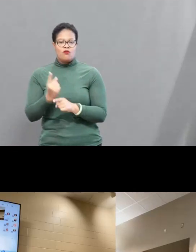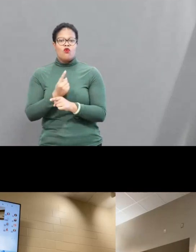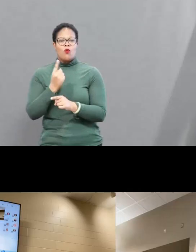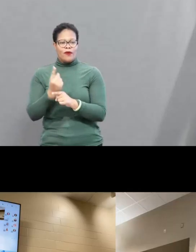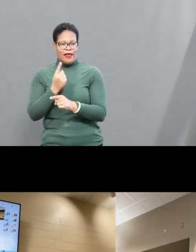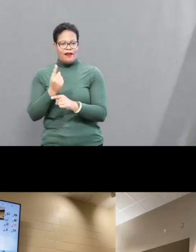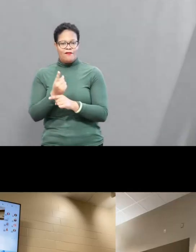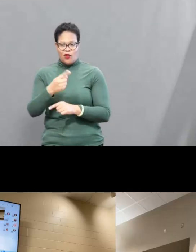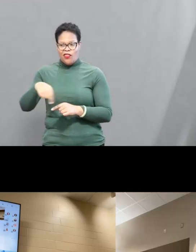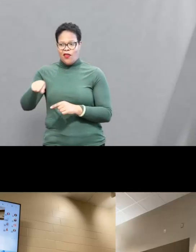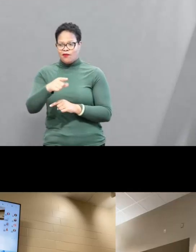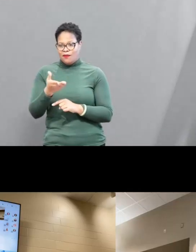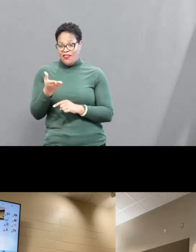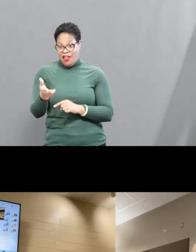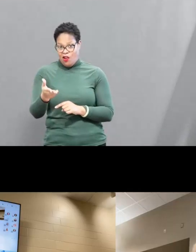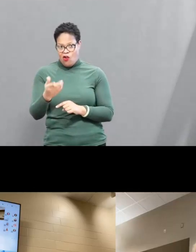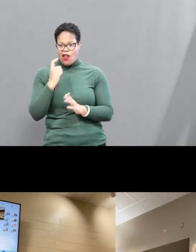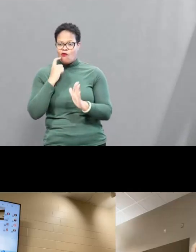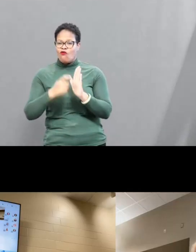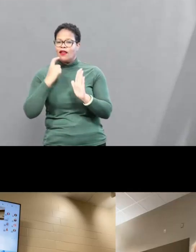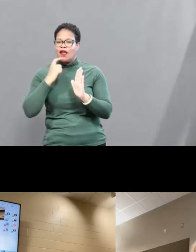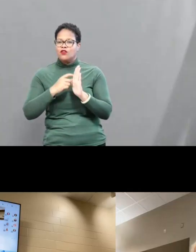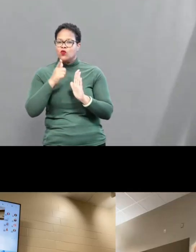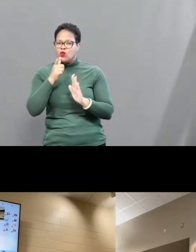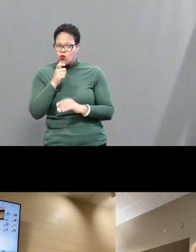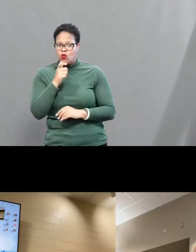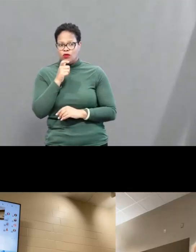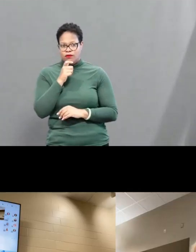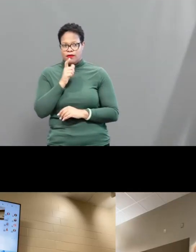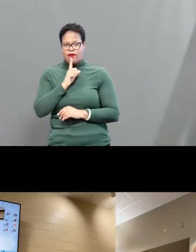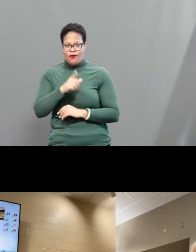for them to be there and recognized who they are.